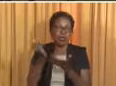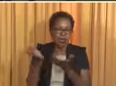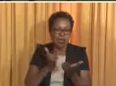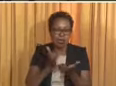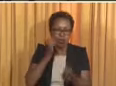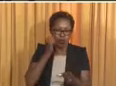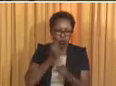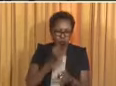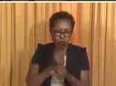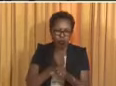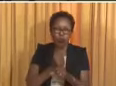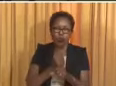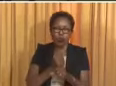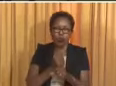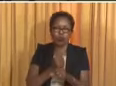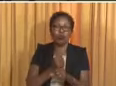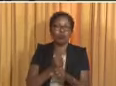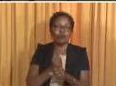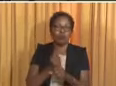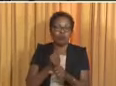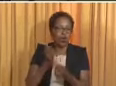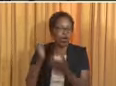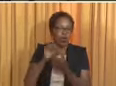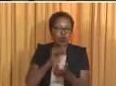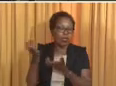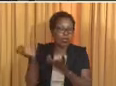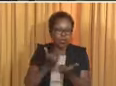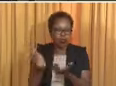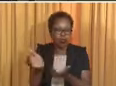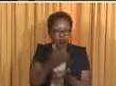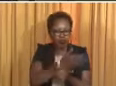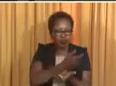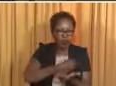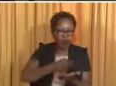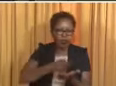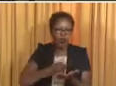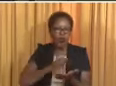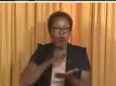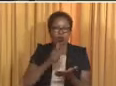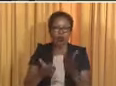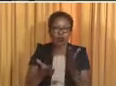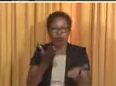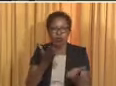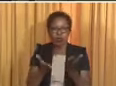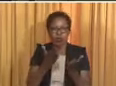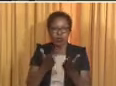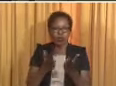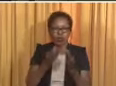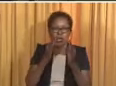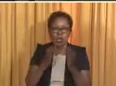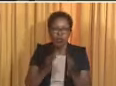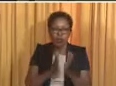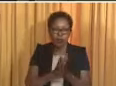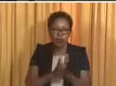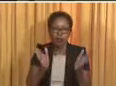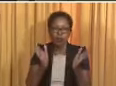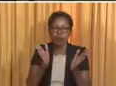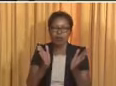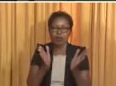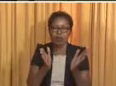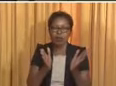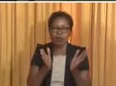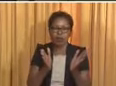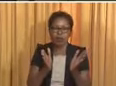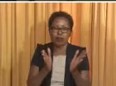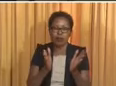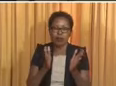prior to the collection of signatures. In order to assess whether the public participation has been conducted in accordance with the specific provision